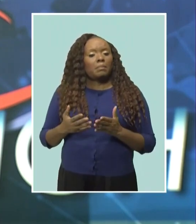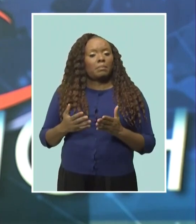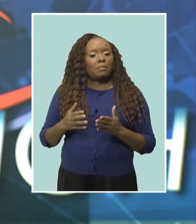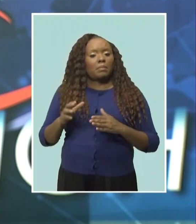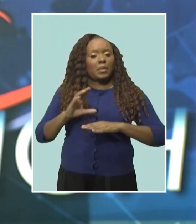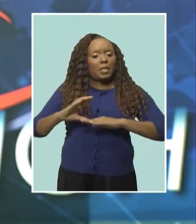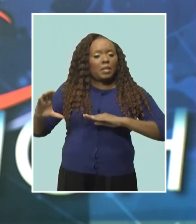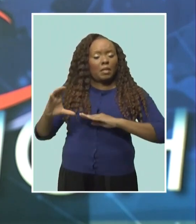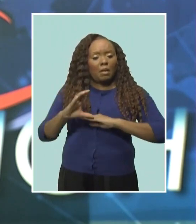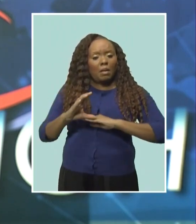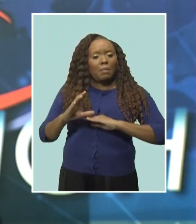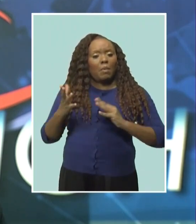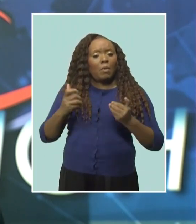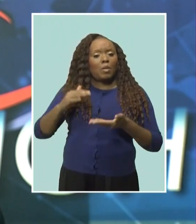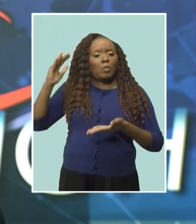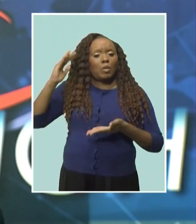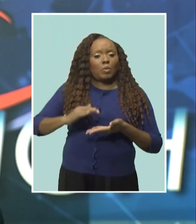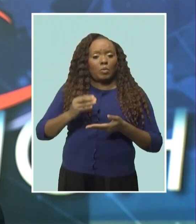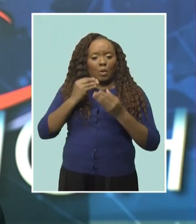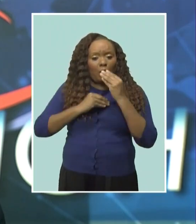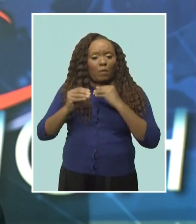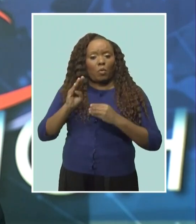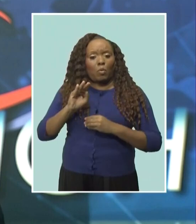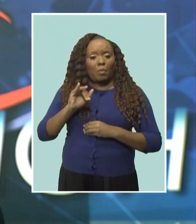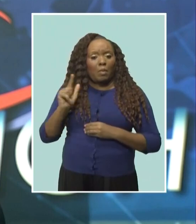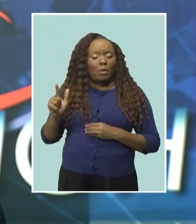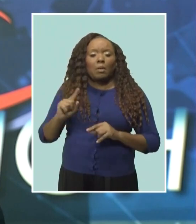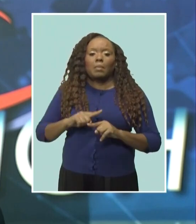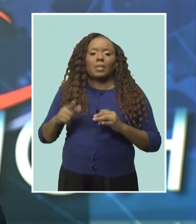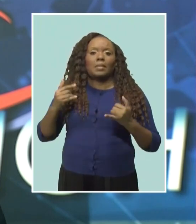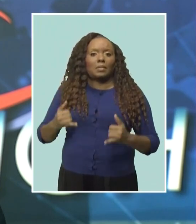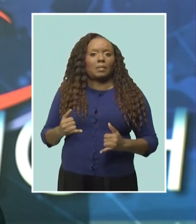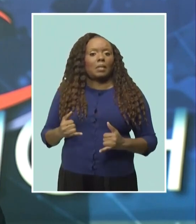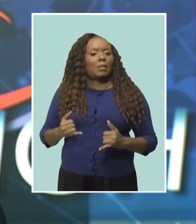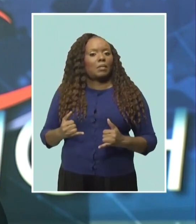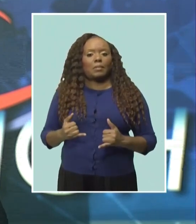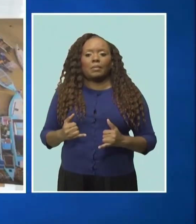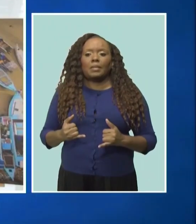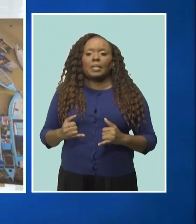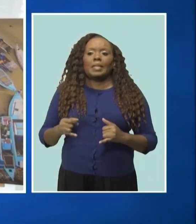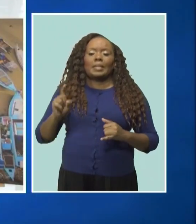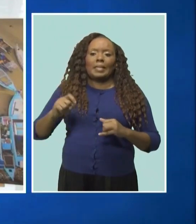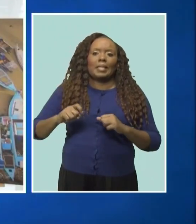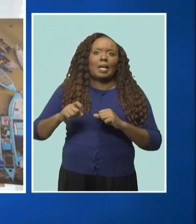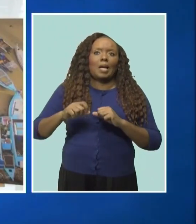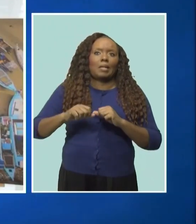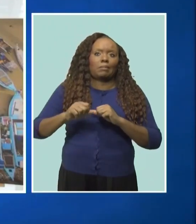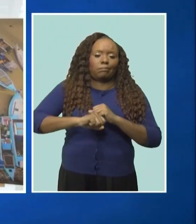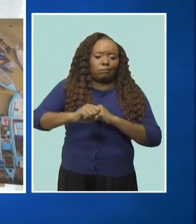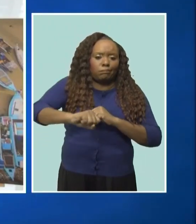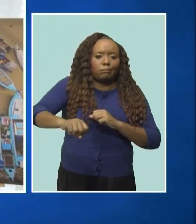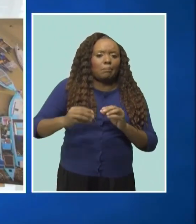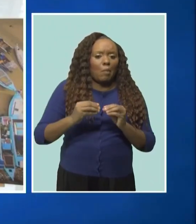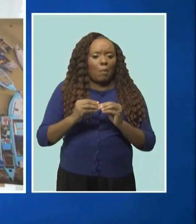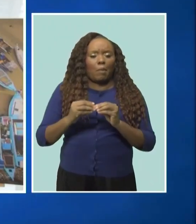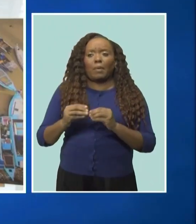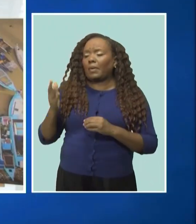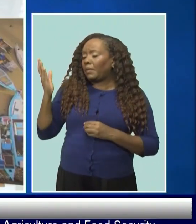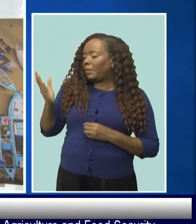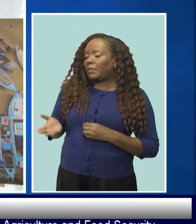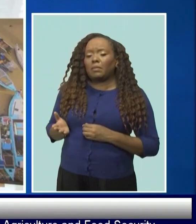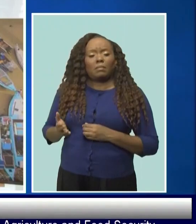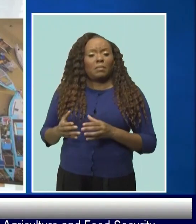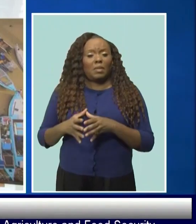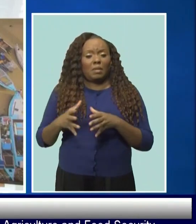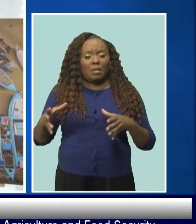food import bill by 25% by 2025. Immediate damage to infrastructure and crops